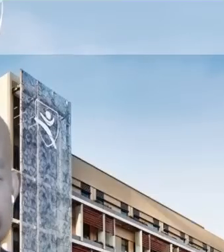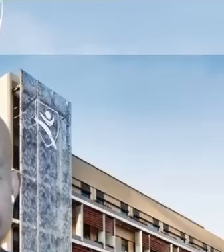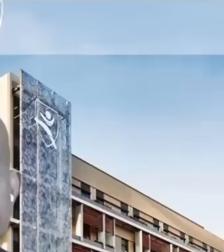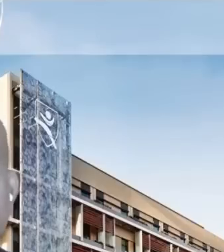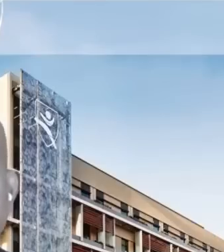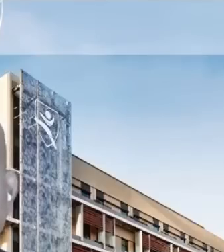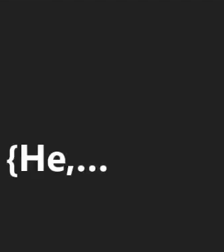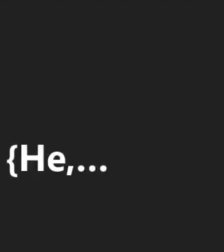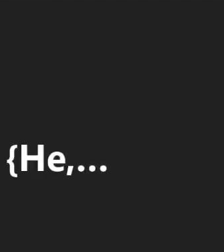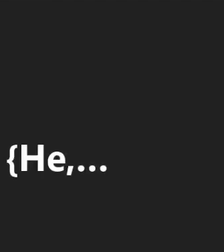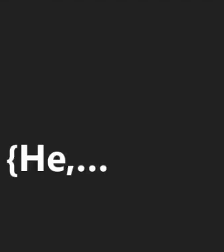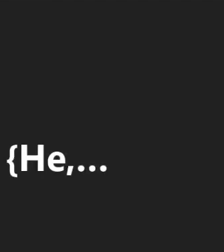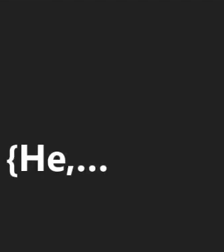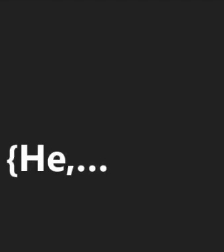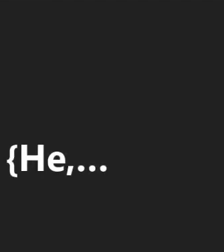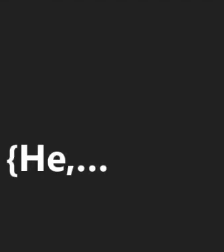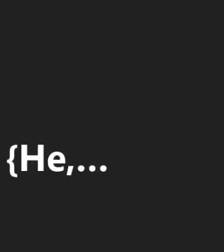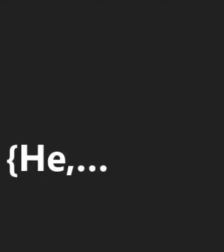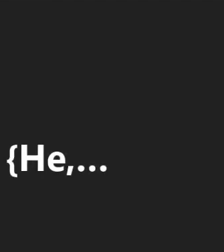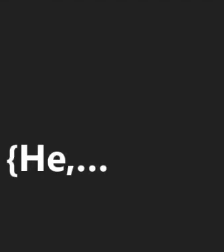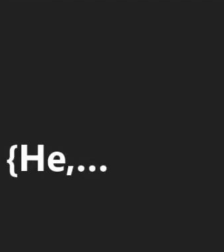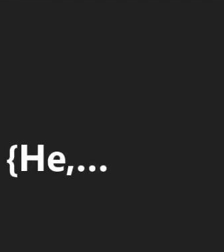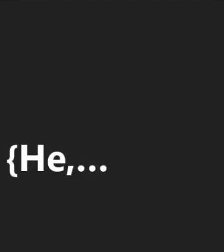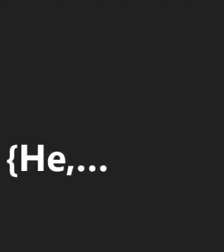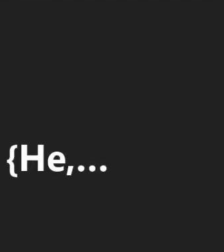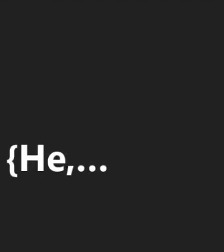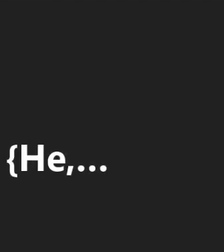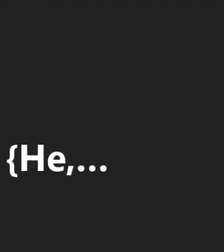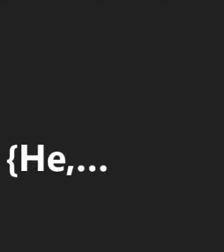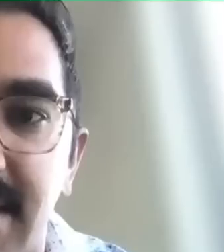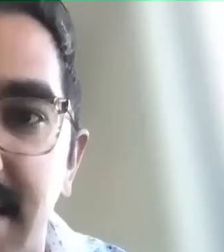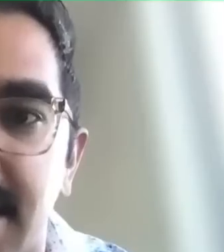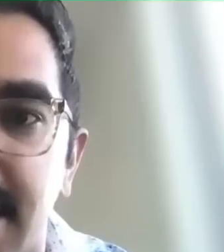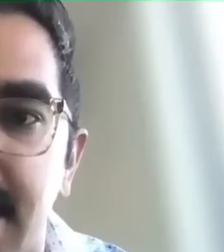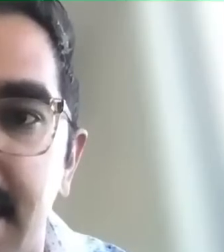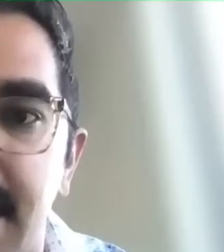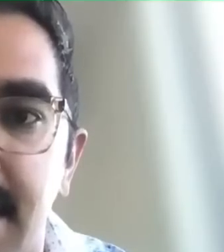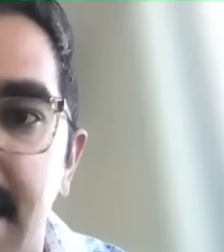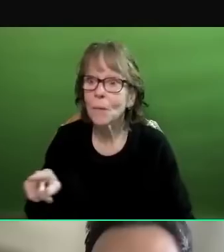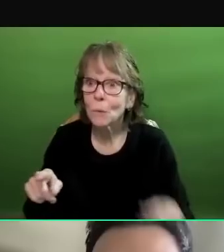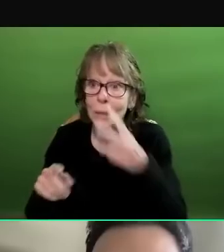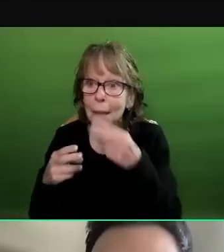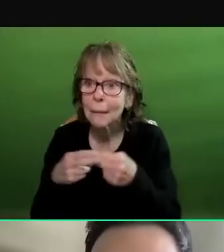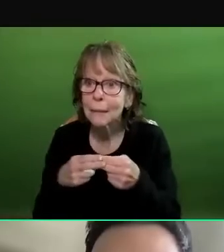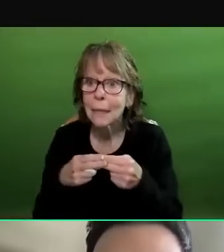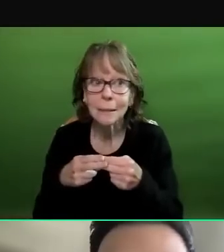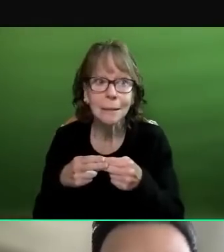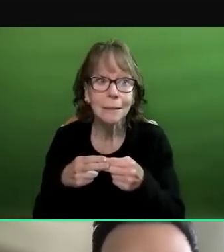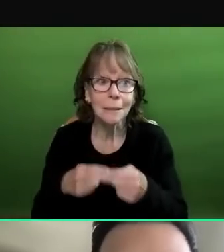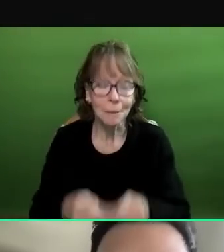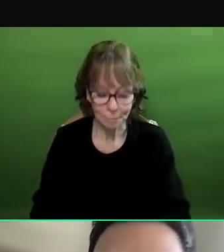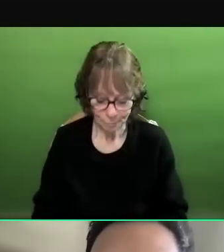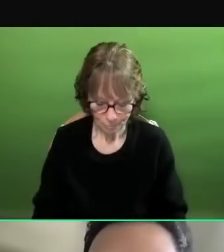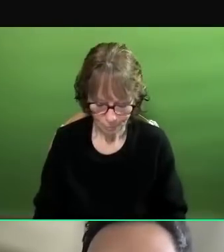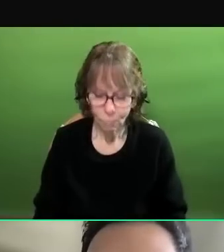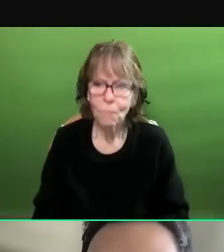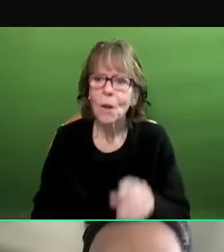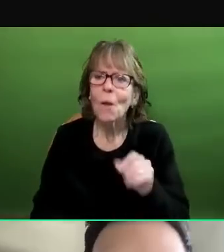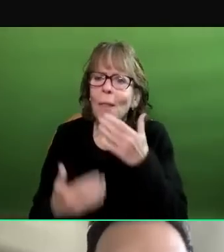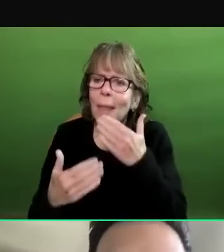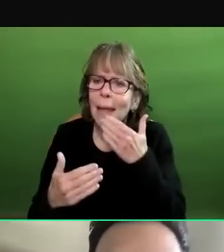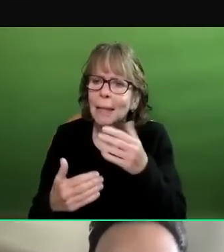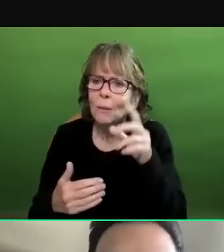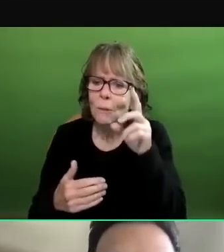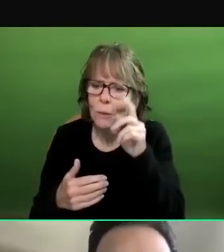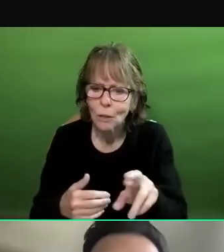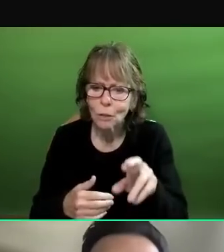Thank you so much, Dr. Sutha. Good morning, good afternoon, everyone. Let me just share my slides here. Perfect. Well, thank you so much, Dr.